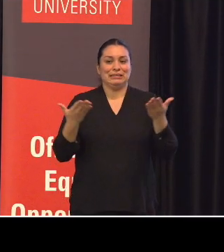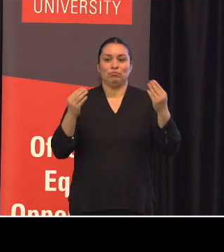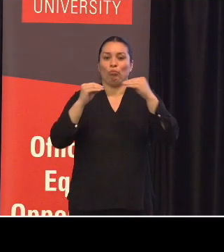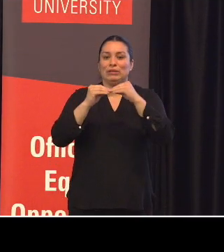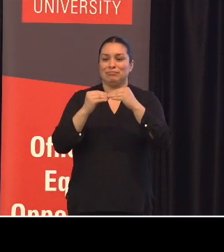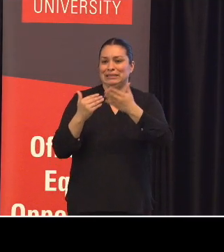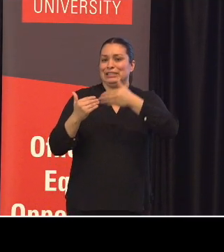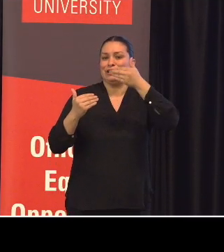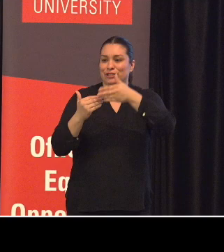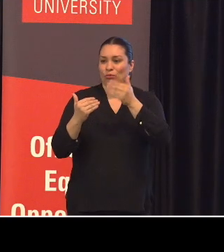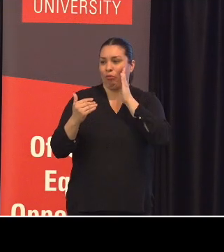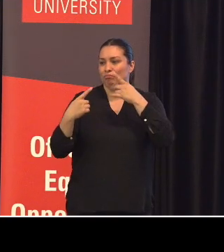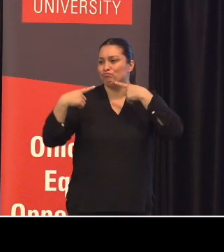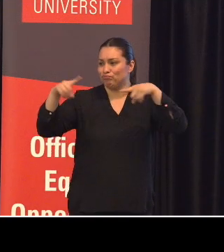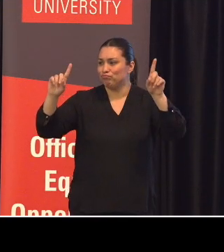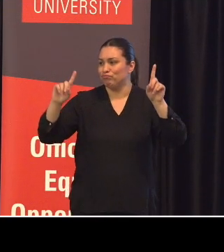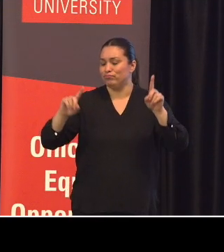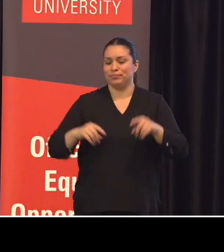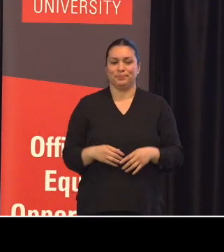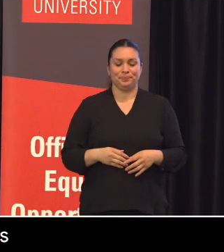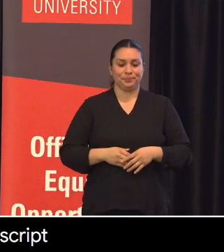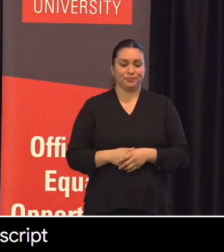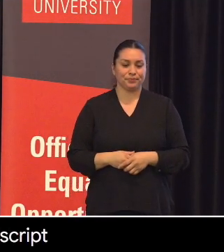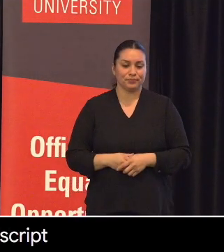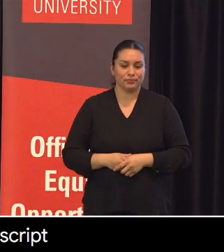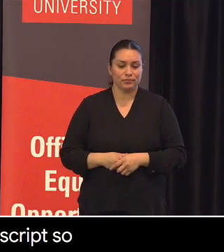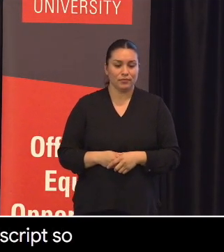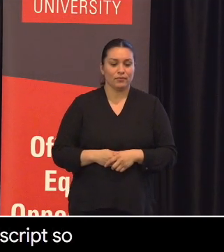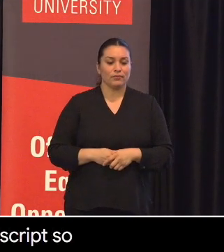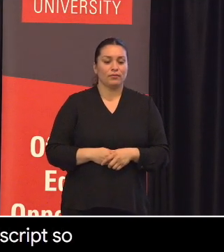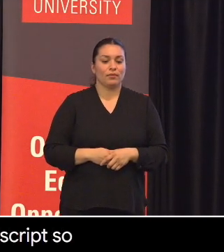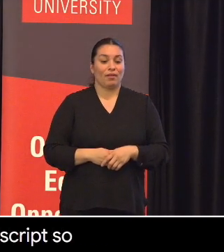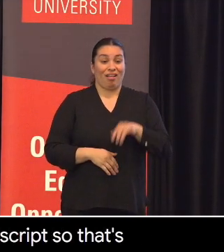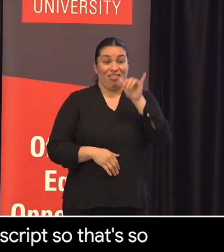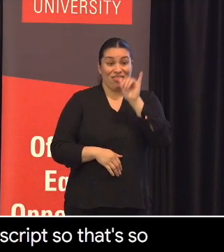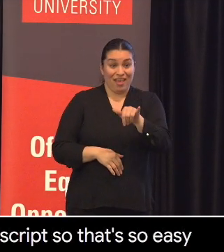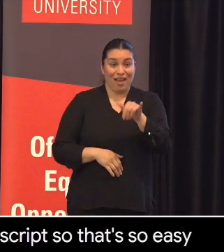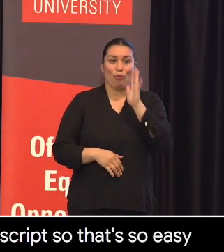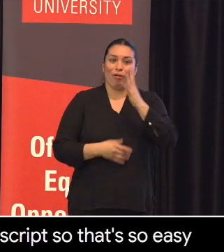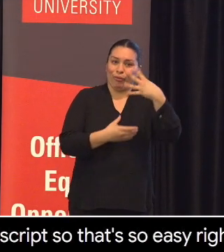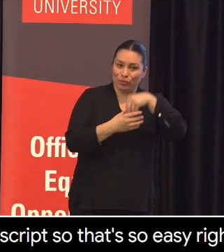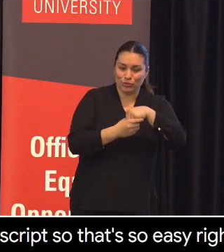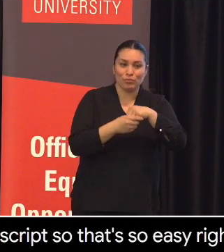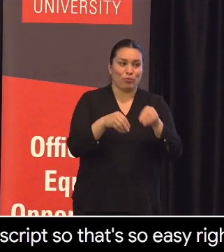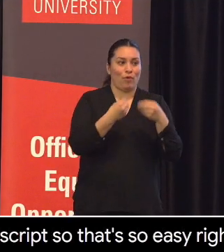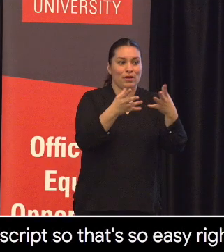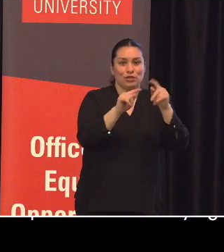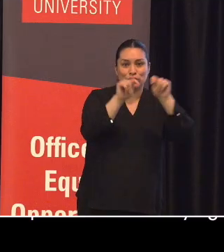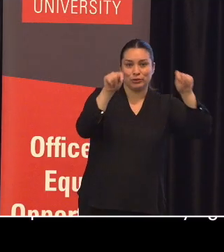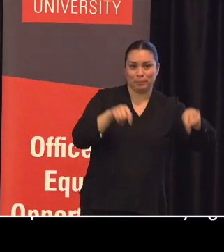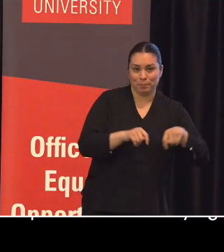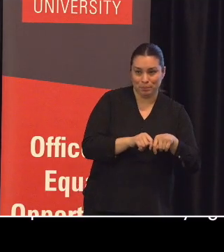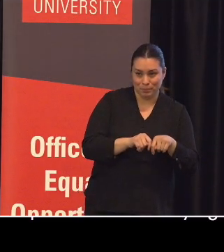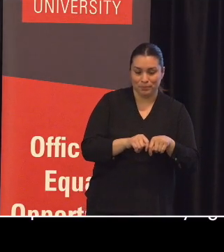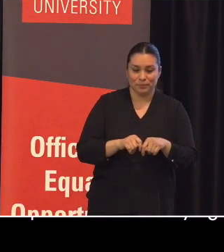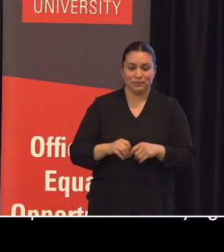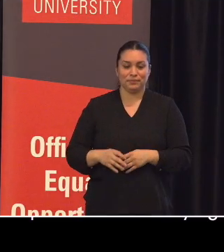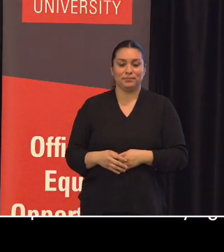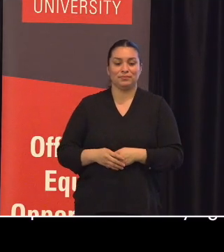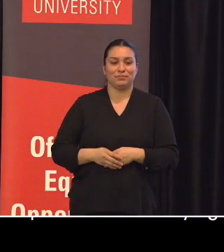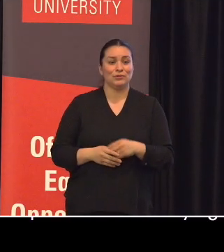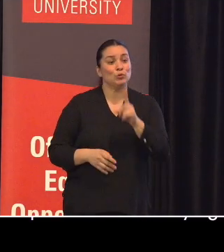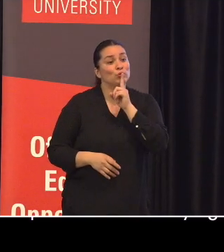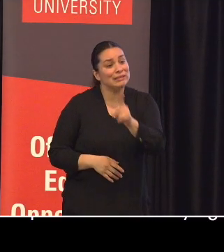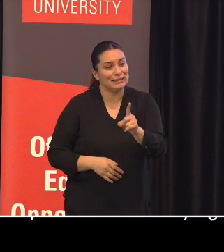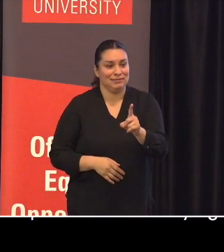And also, provide the transcript. So that's so easy, right? Once you've done the caption part,